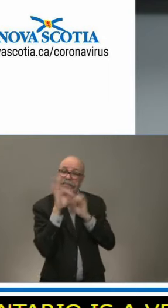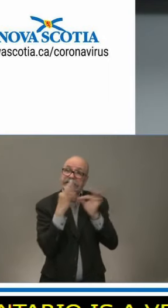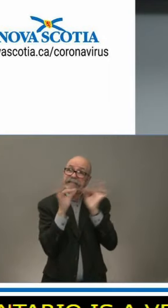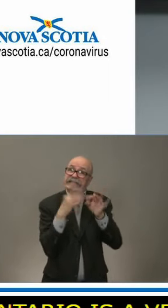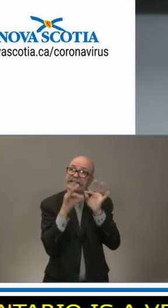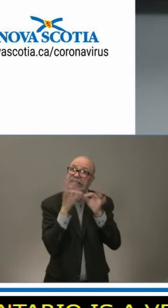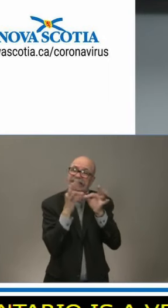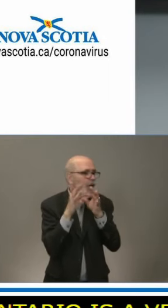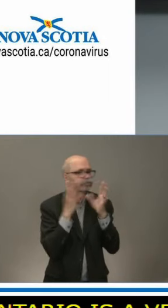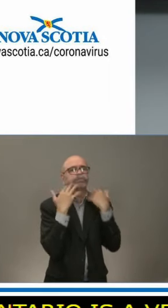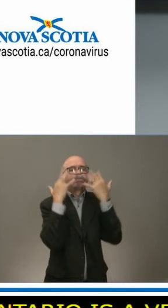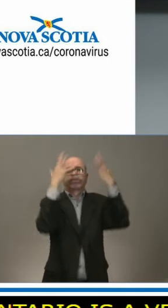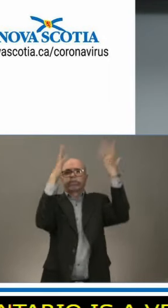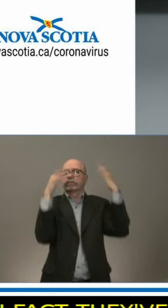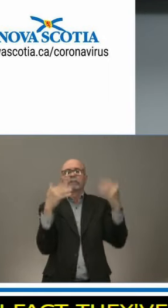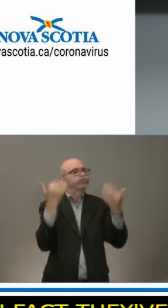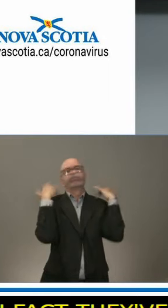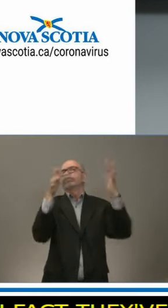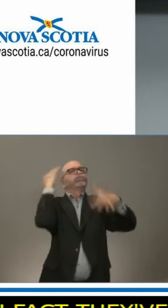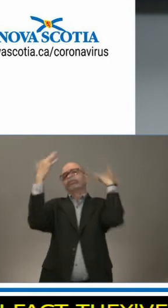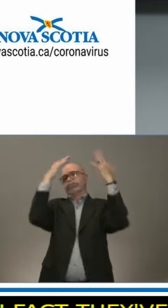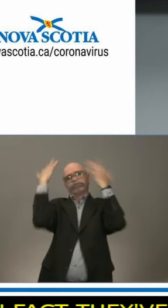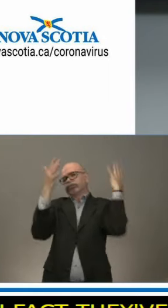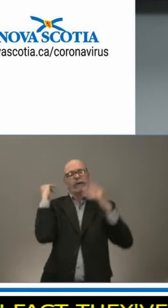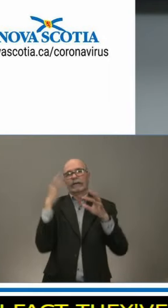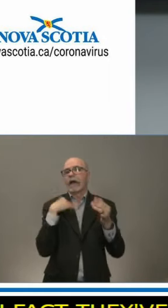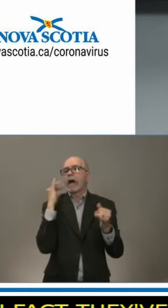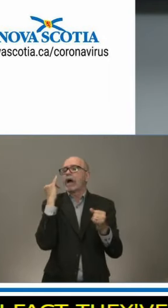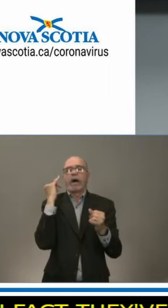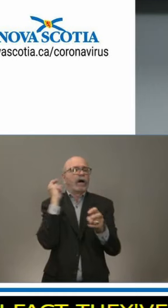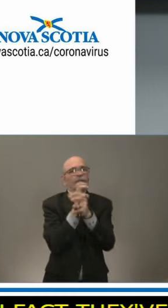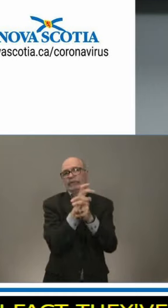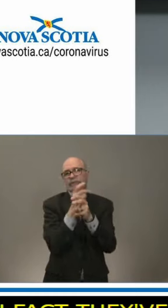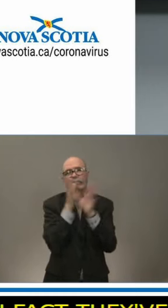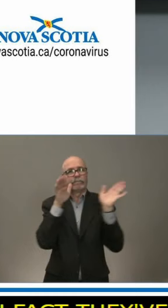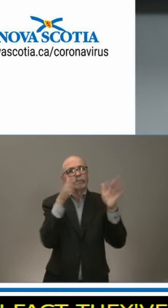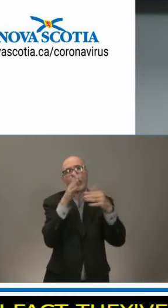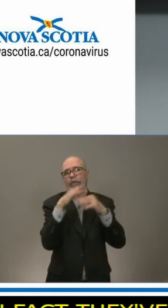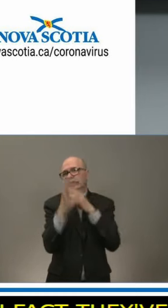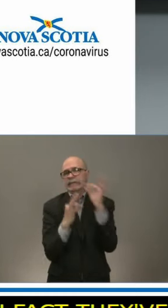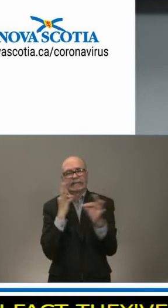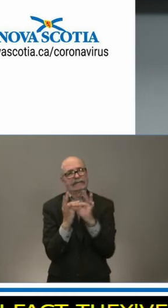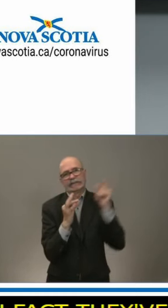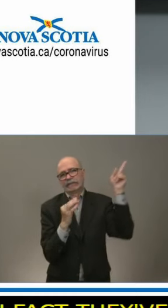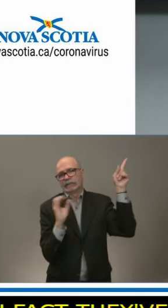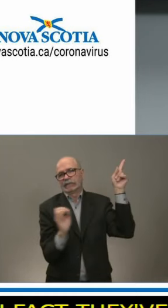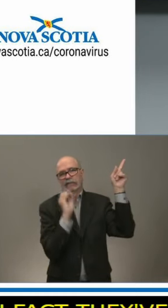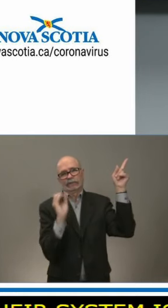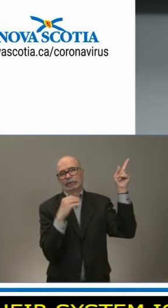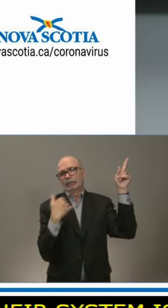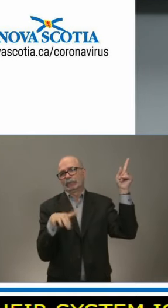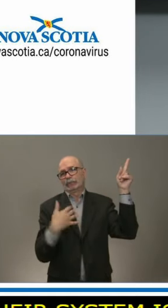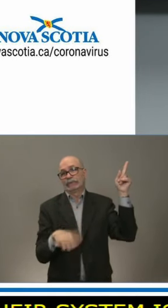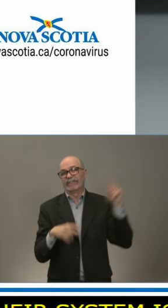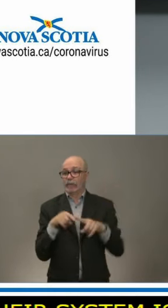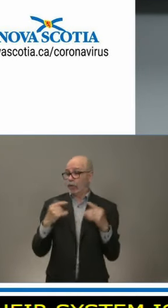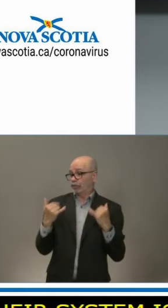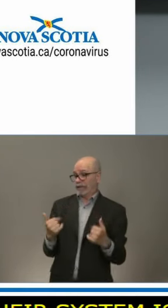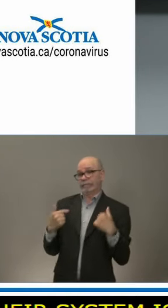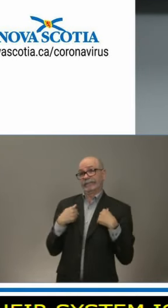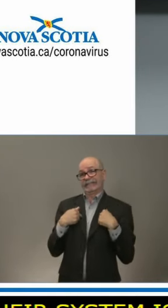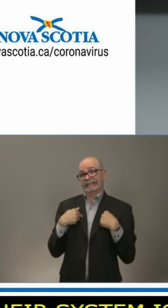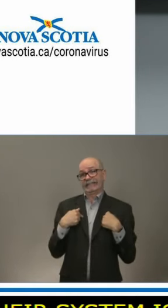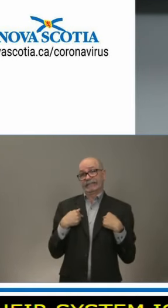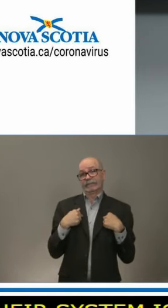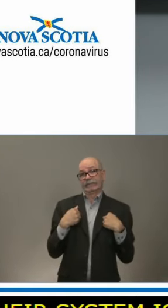am much more confident and comfortable that we have a much greater likelihood. We're not detecting detecting every case. I'm not naive to that. But we are